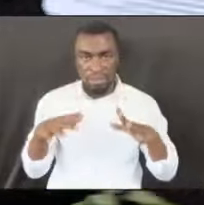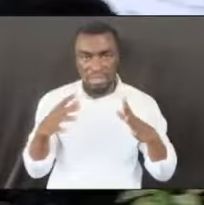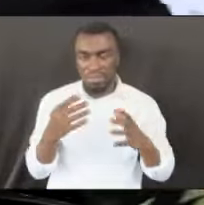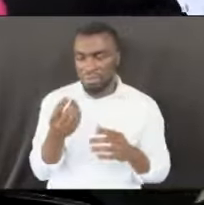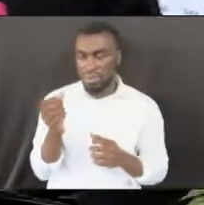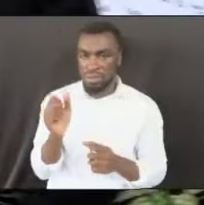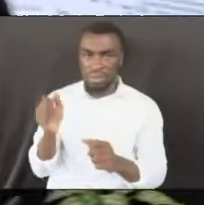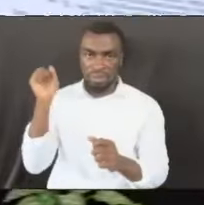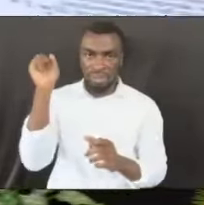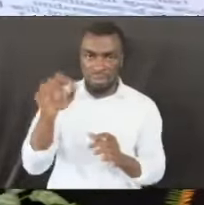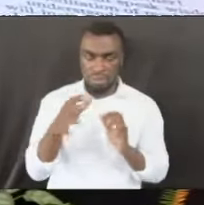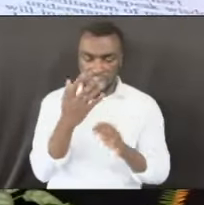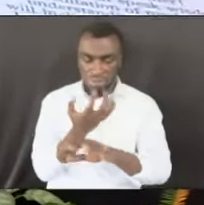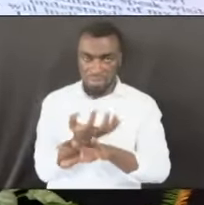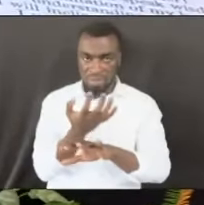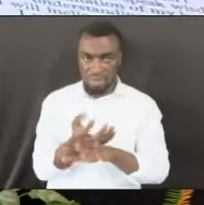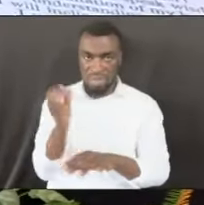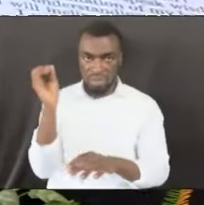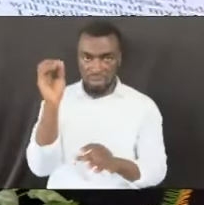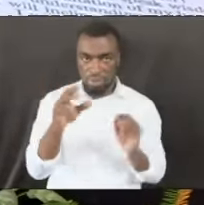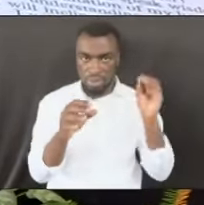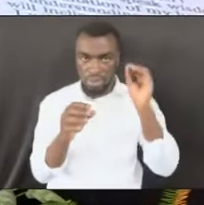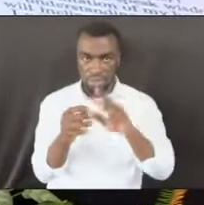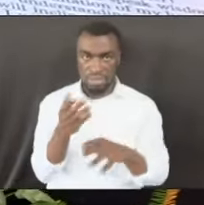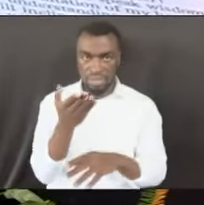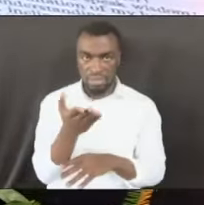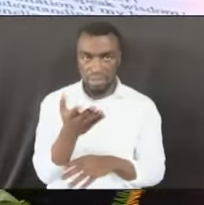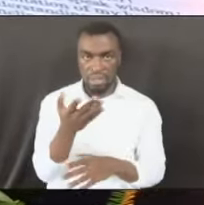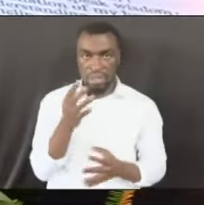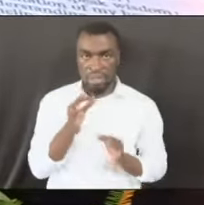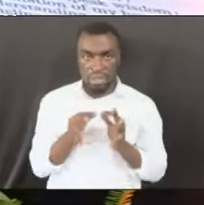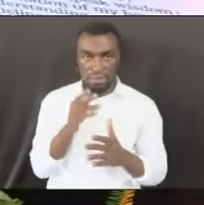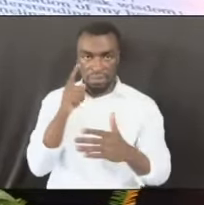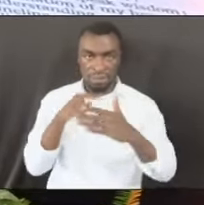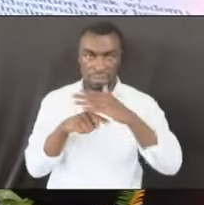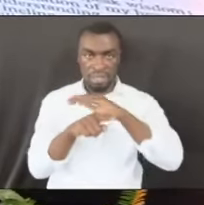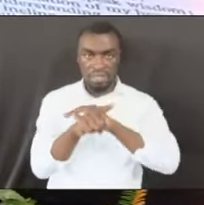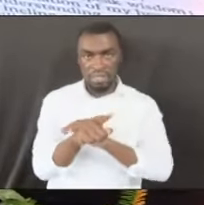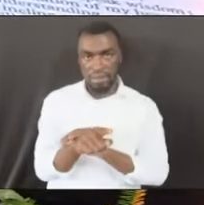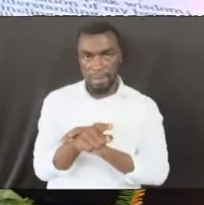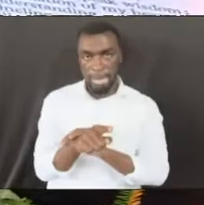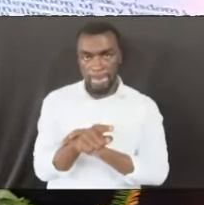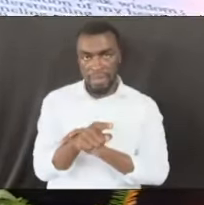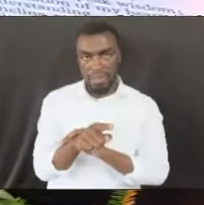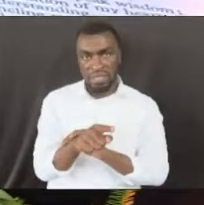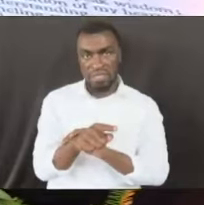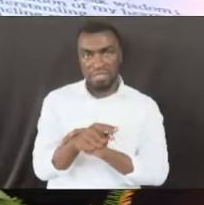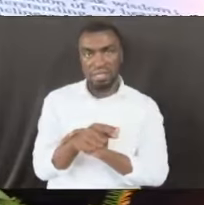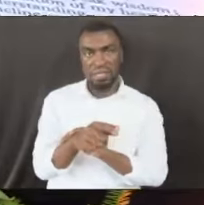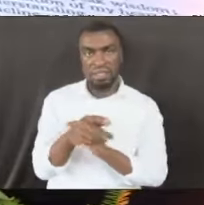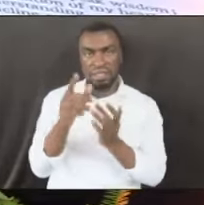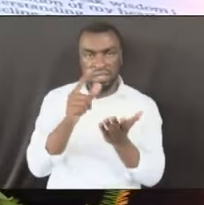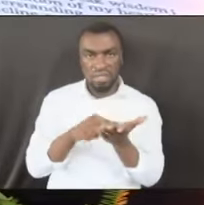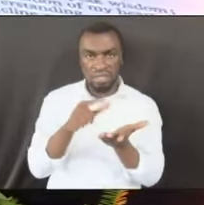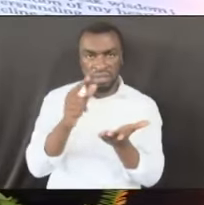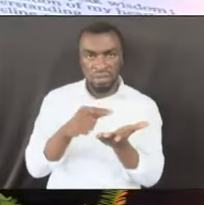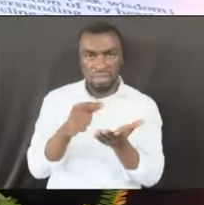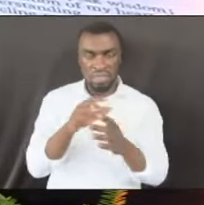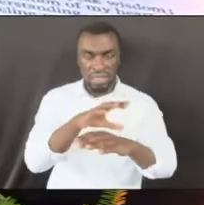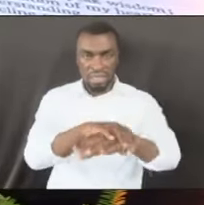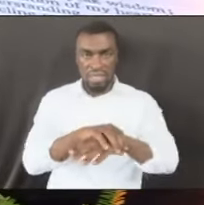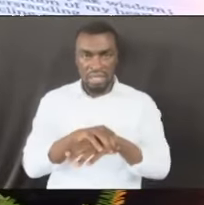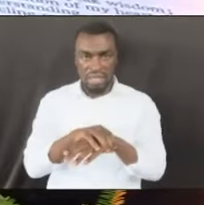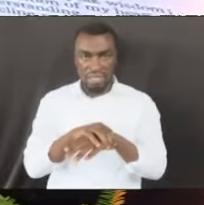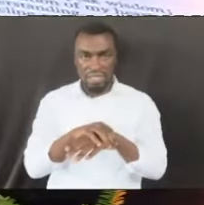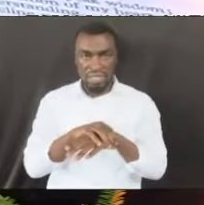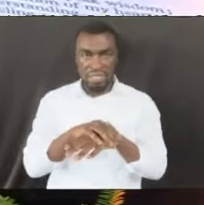this. If you enter, there will be some soul in the course of glory that has found an entrance there through